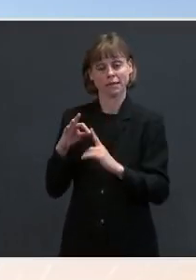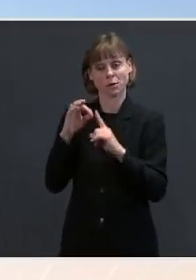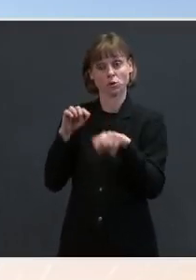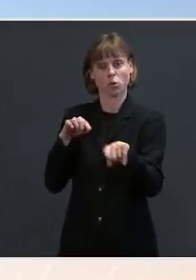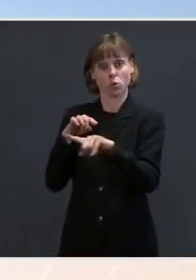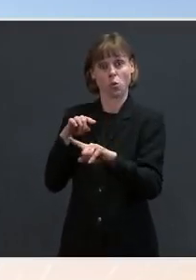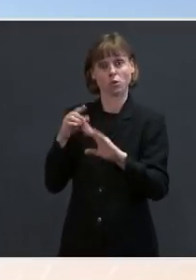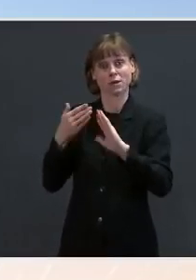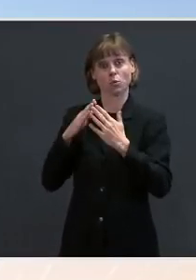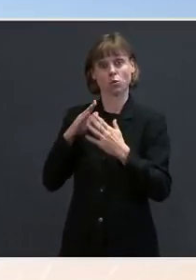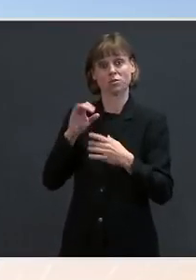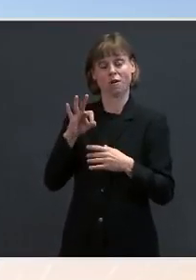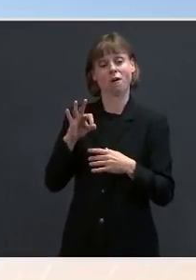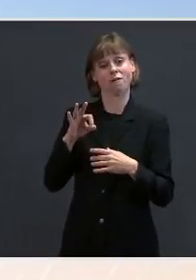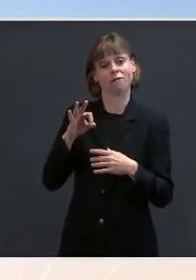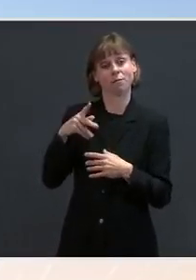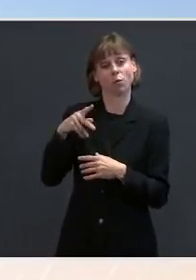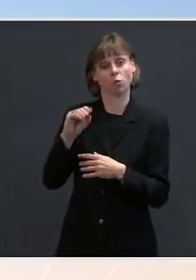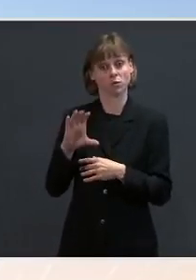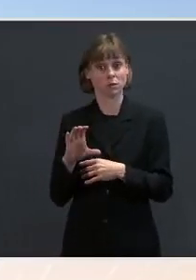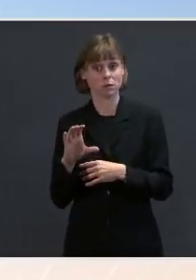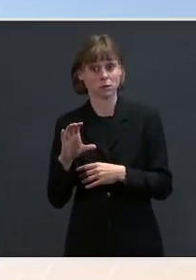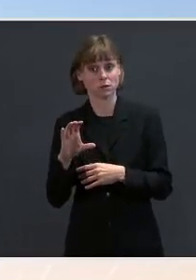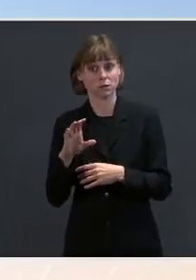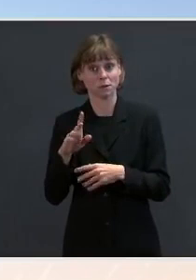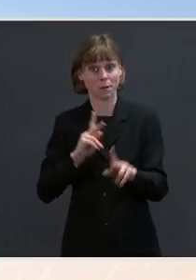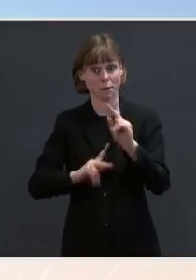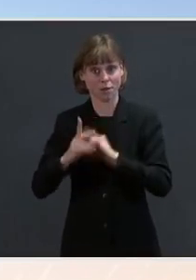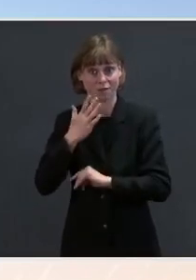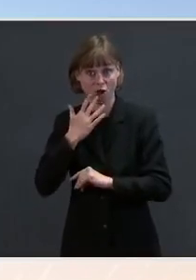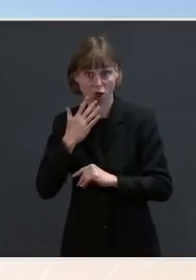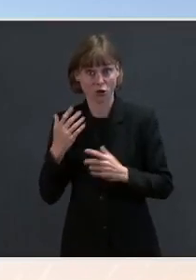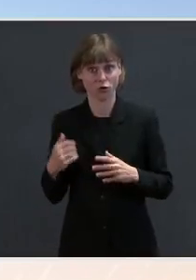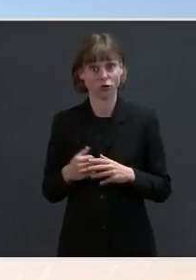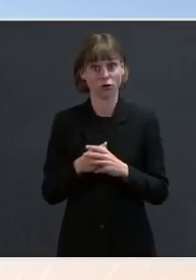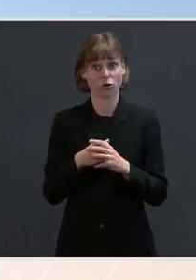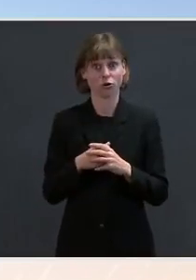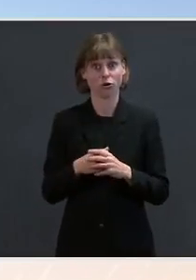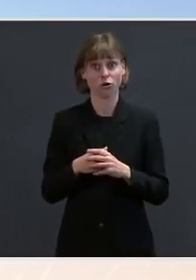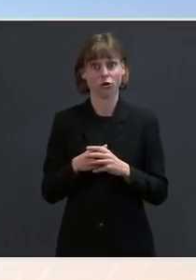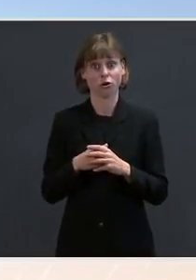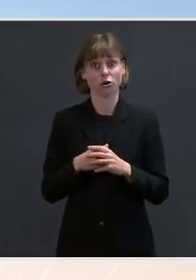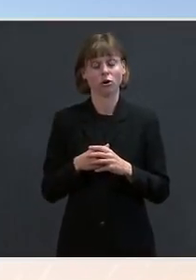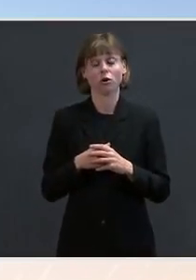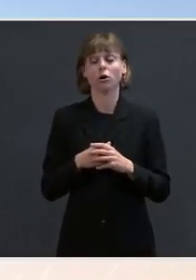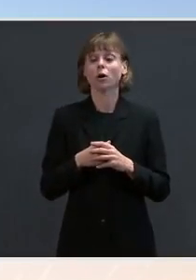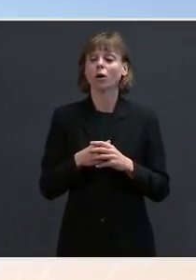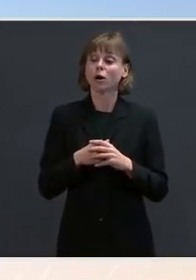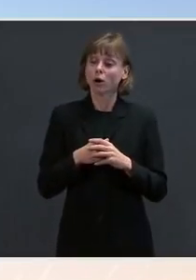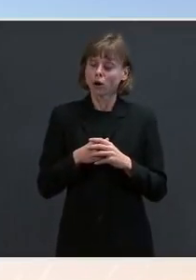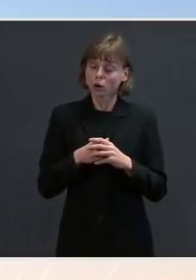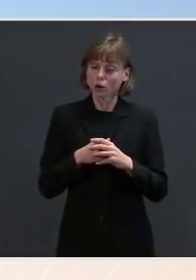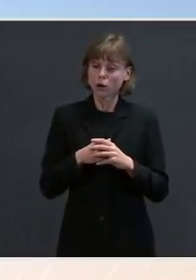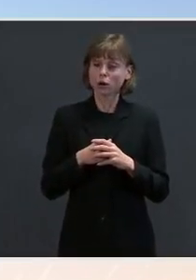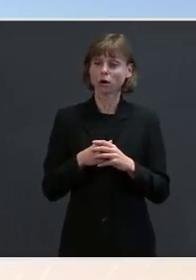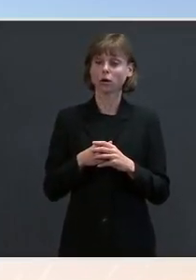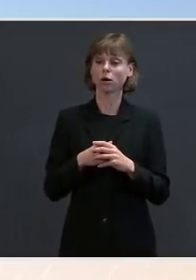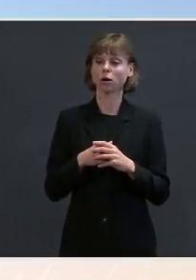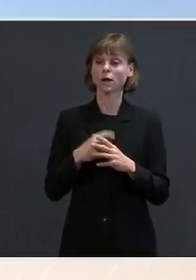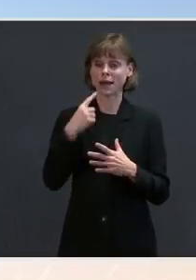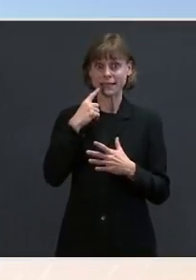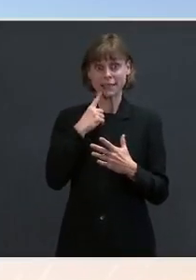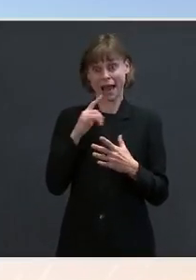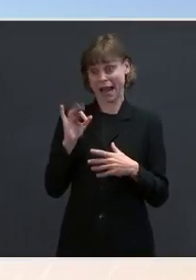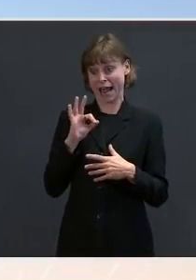color. Dr. Celine Gounder has called the move to prioritize teachers anti-equity